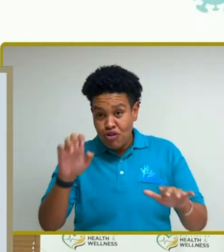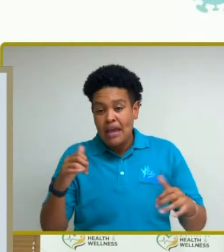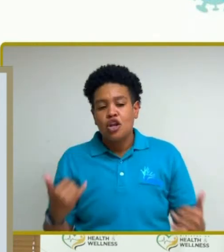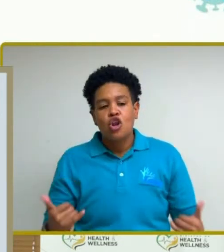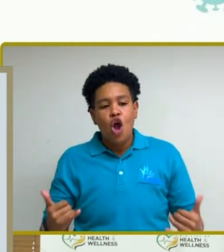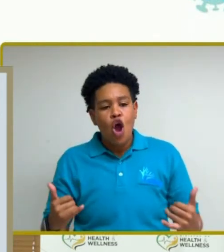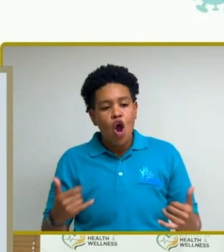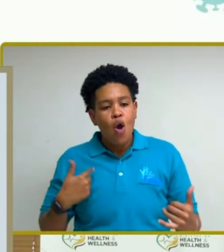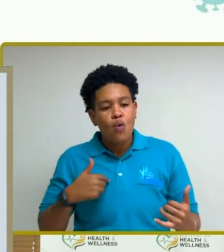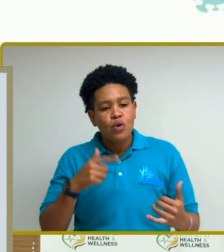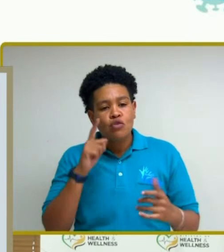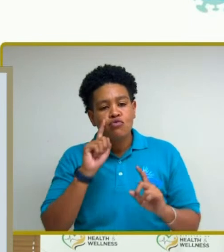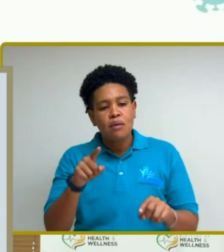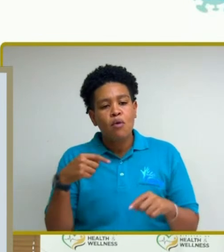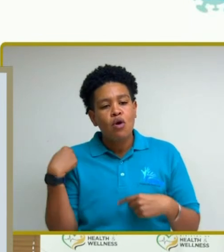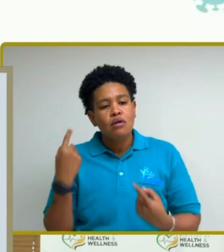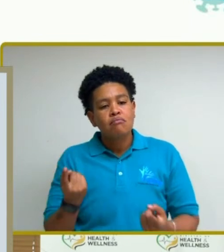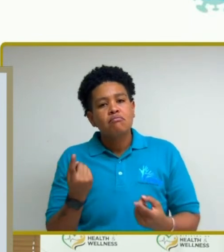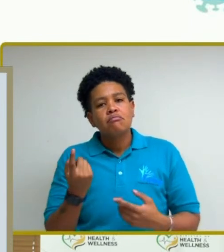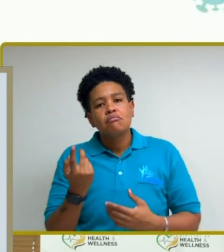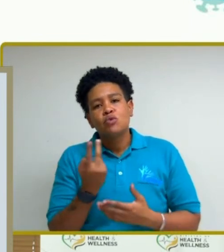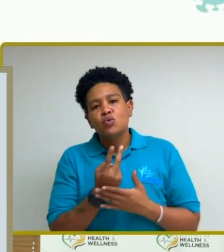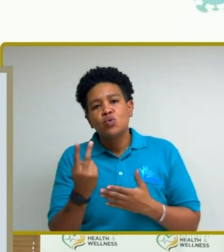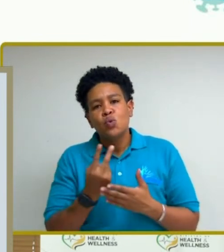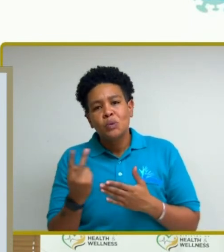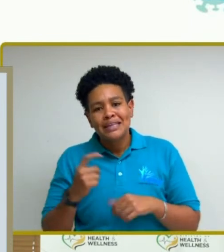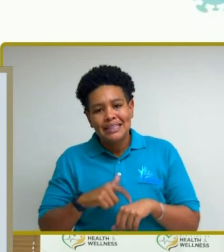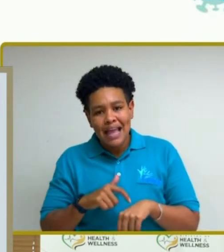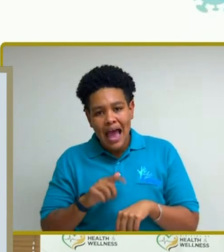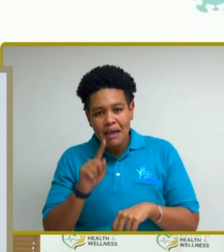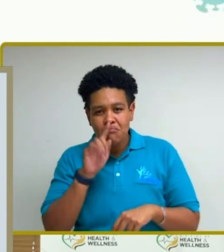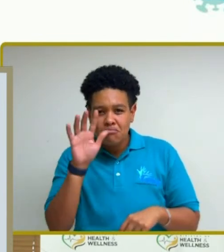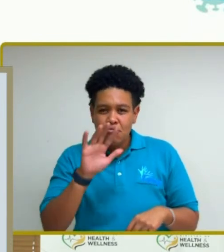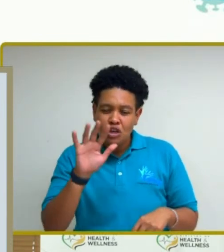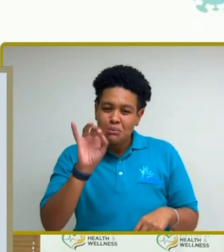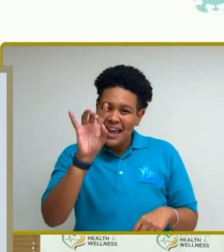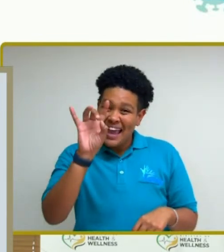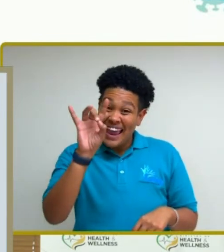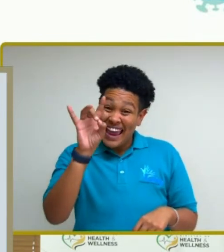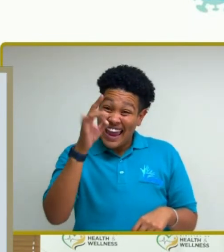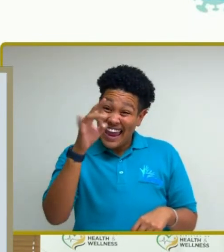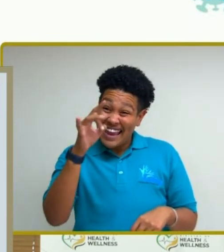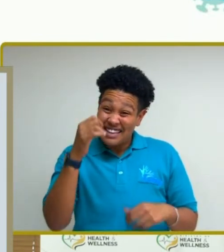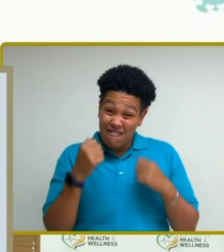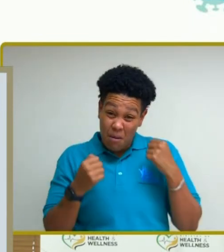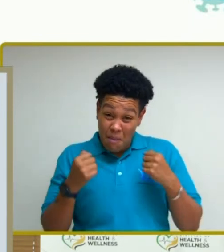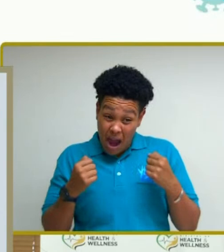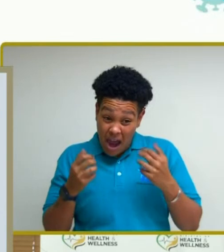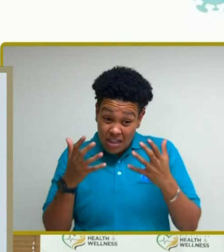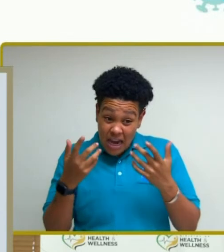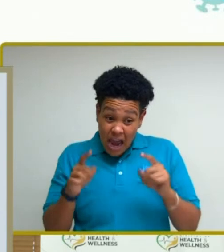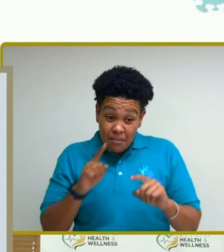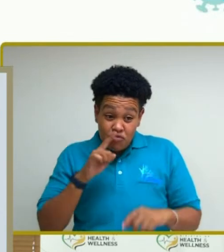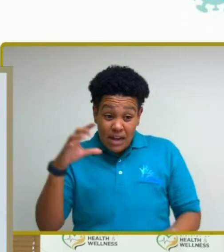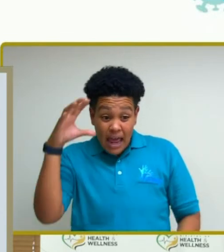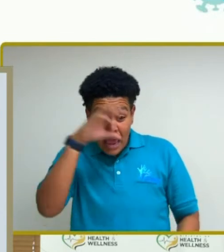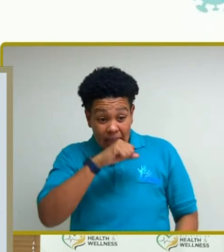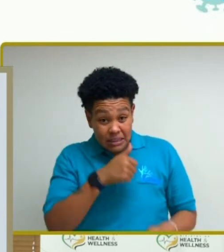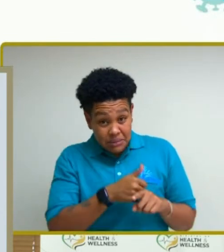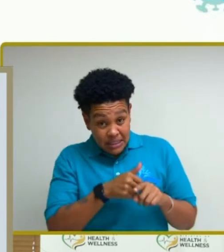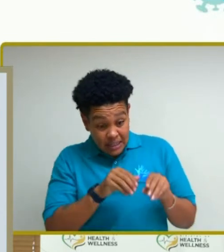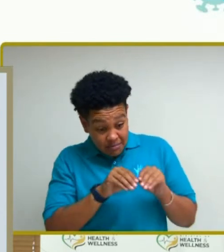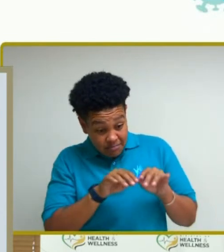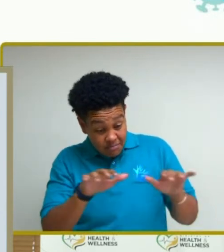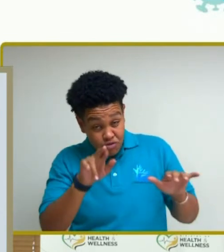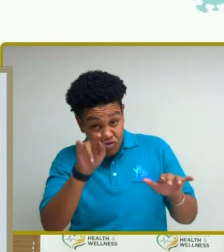that over the last 2-week period, approximately at about the 18th of March, an estimated reproductive rate